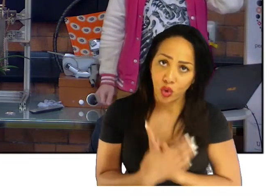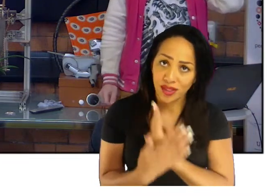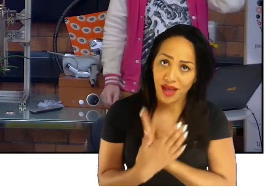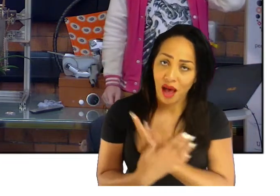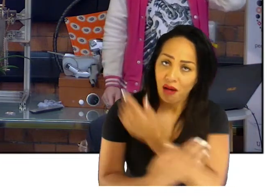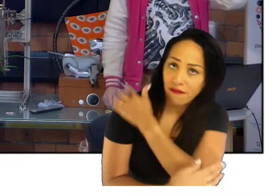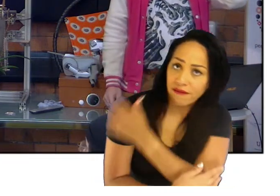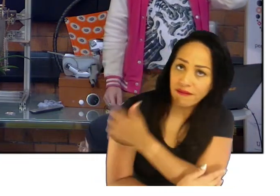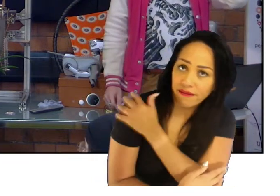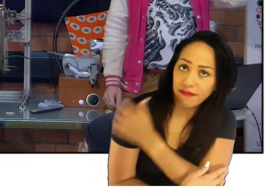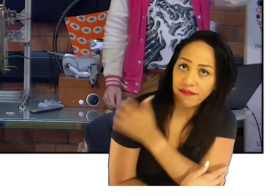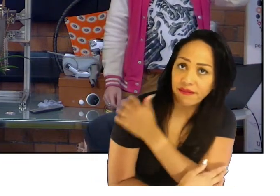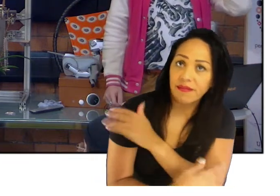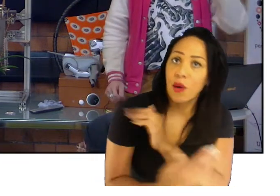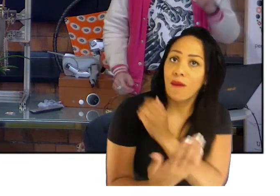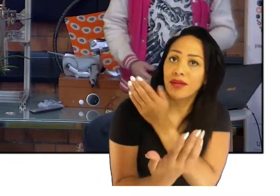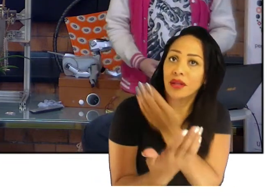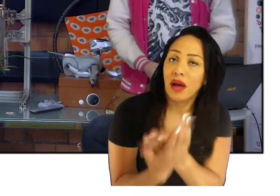Thanks.